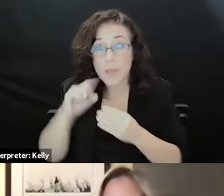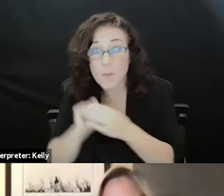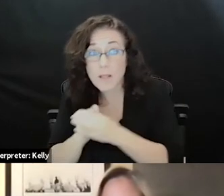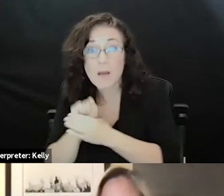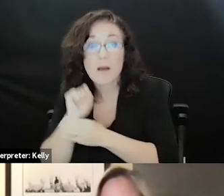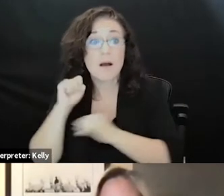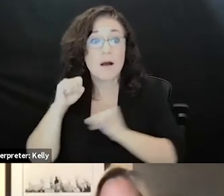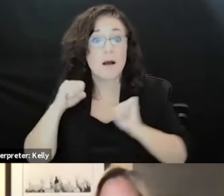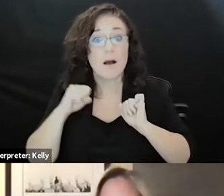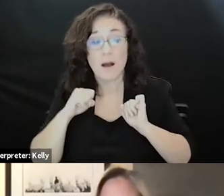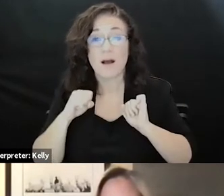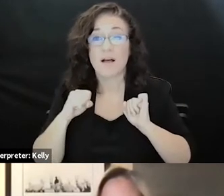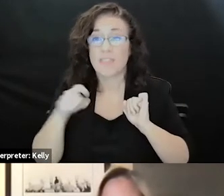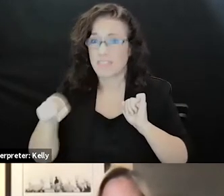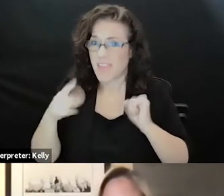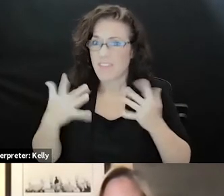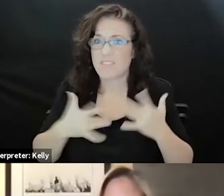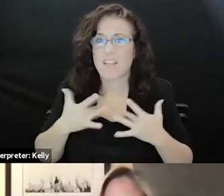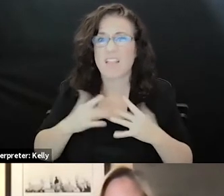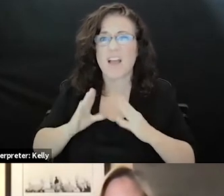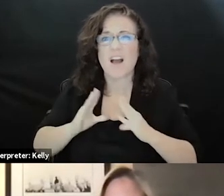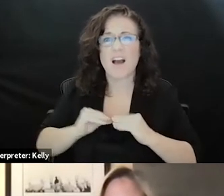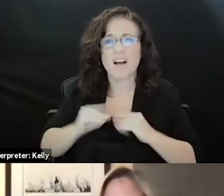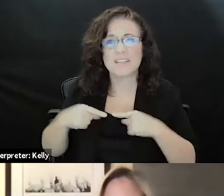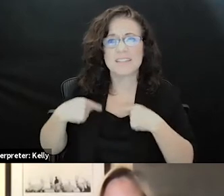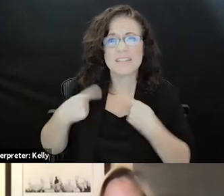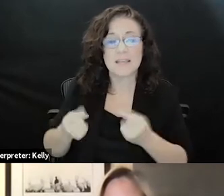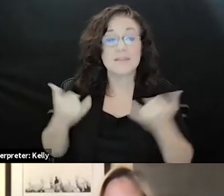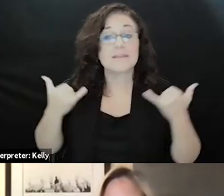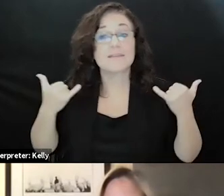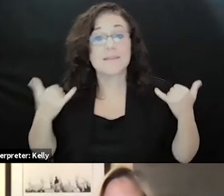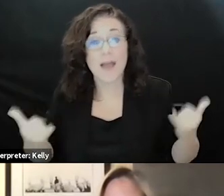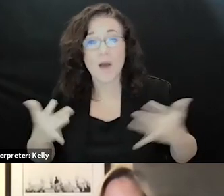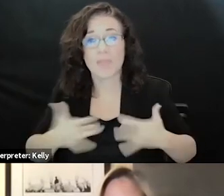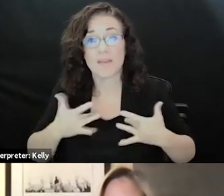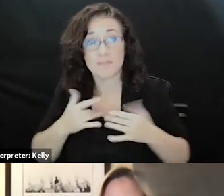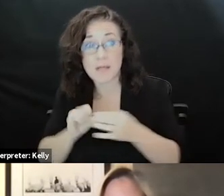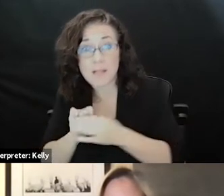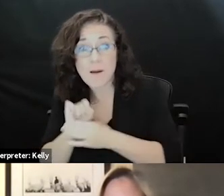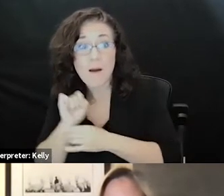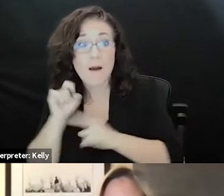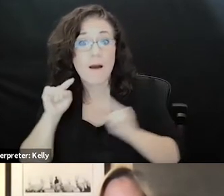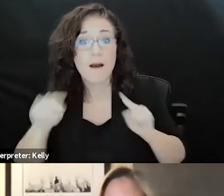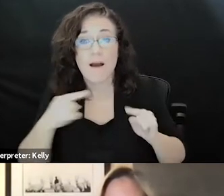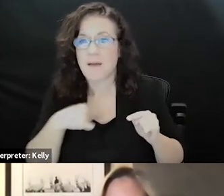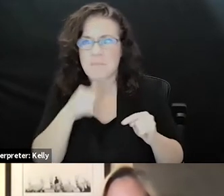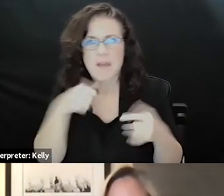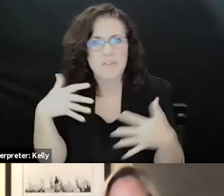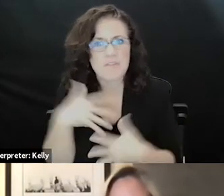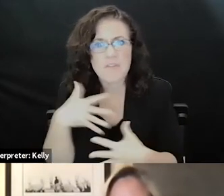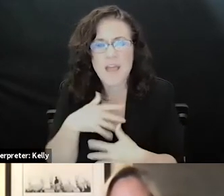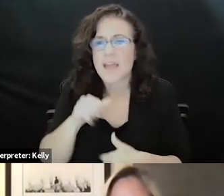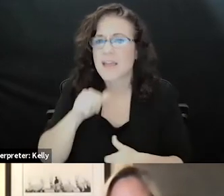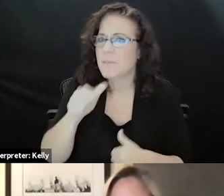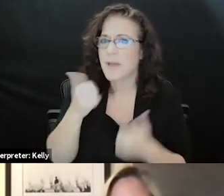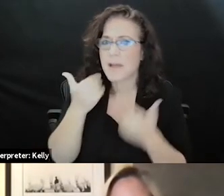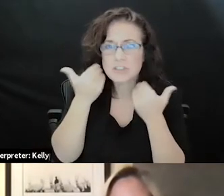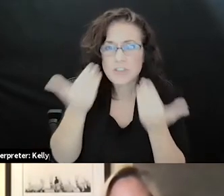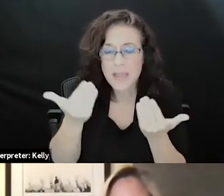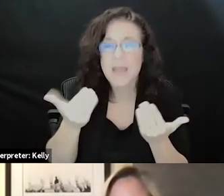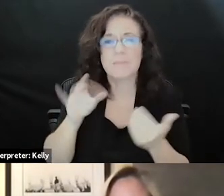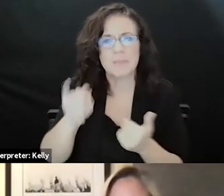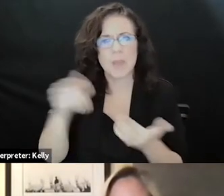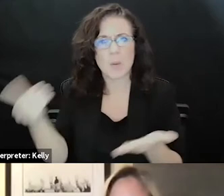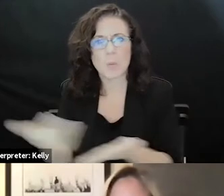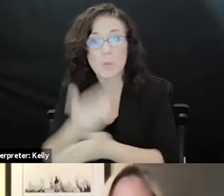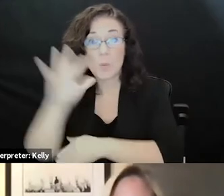when day comes we step out of the shade aflame and unafraid the new dawn blooms as we free it for those